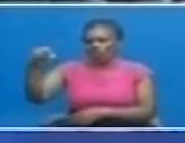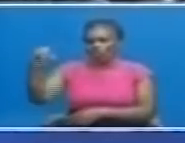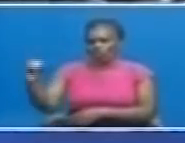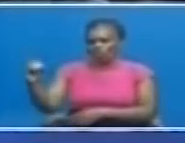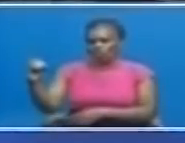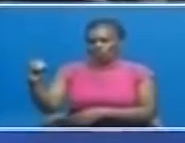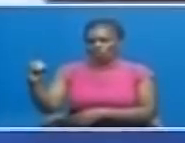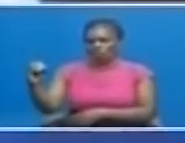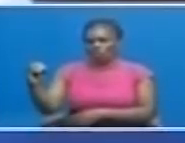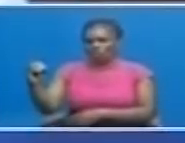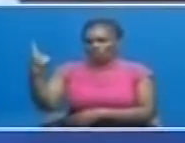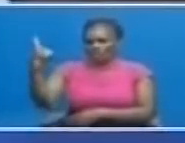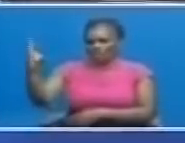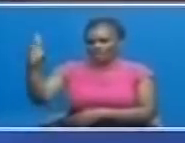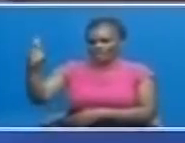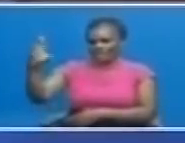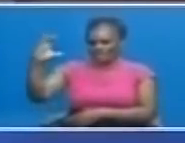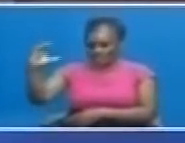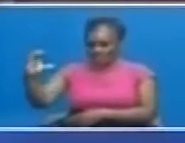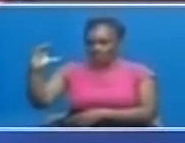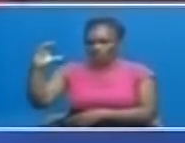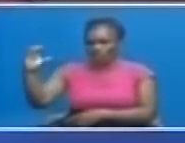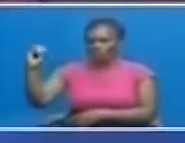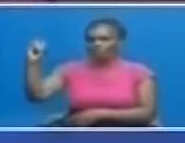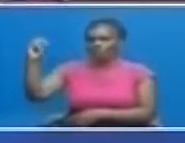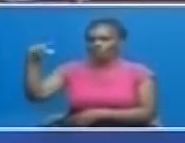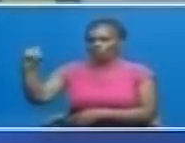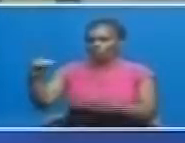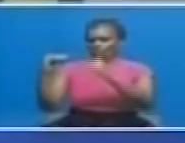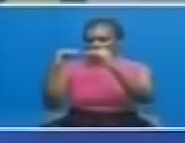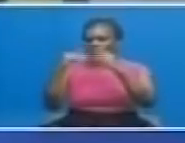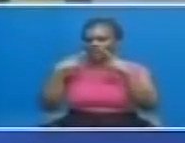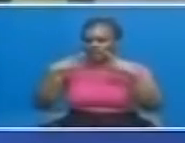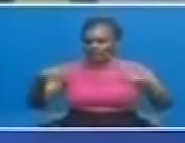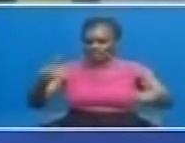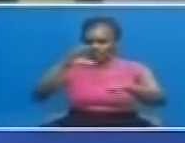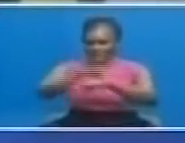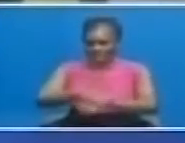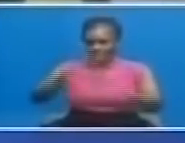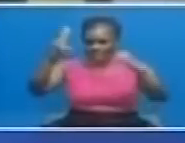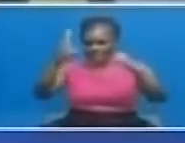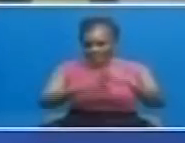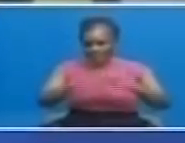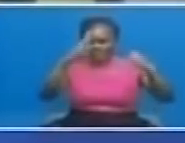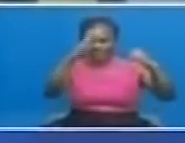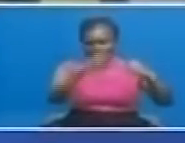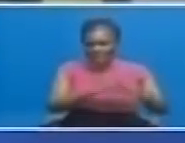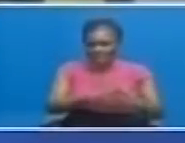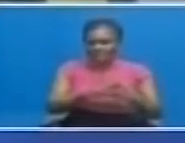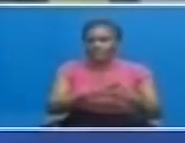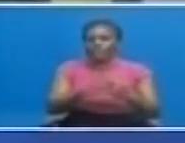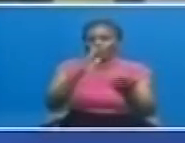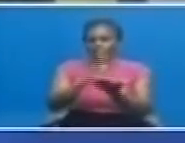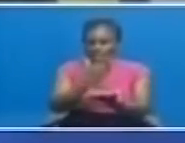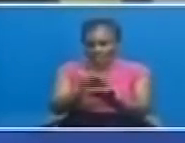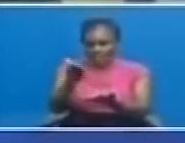most populous country, the Democratic Republic of Congo. Equity announced that it will be acquiring 79% of ProCredit Bank of Congo